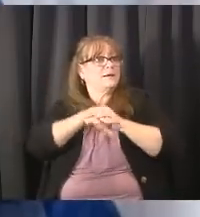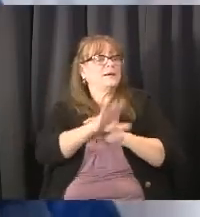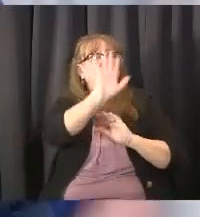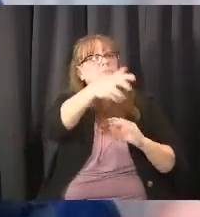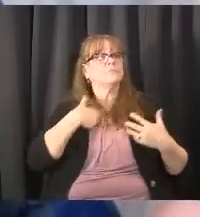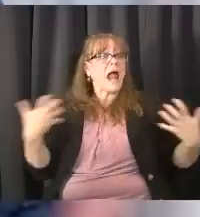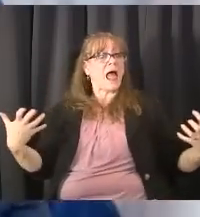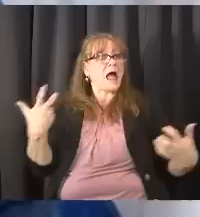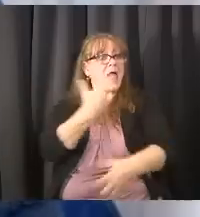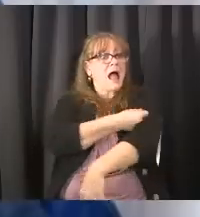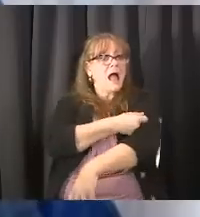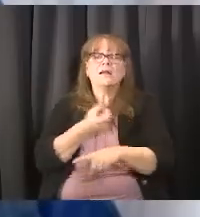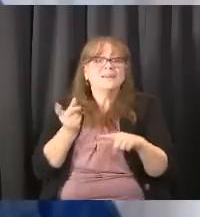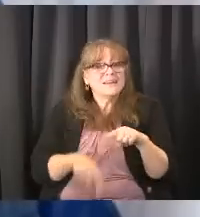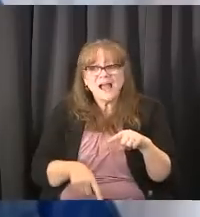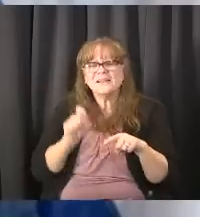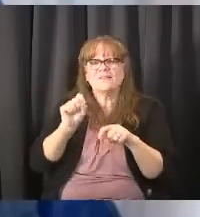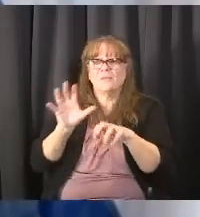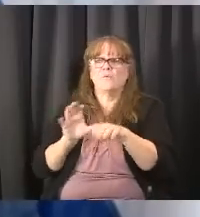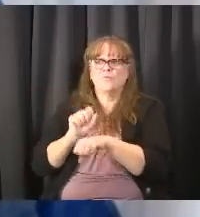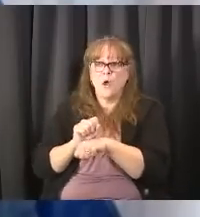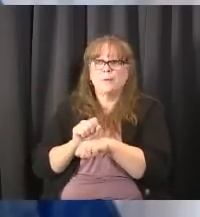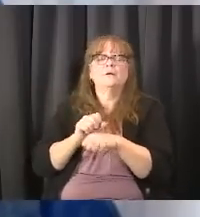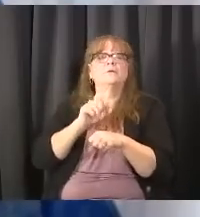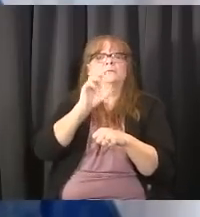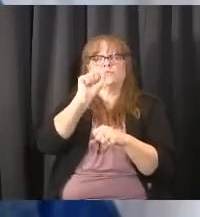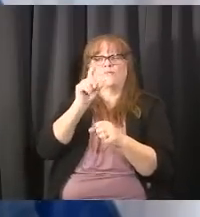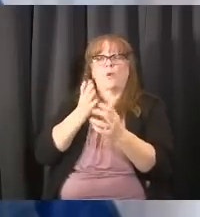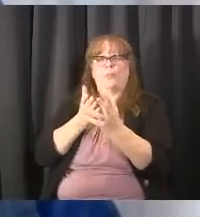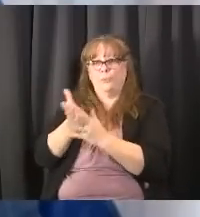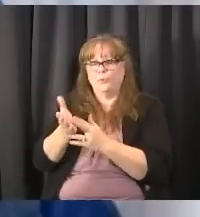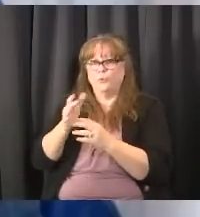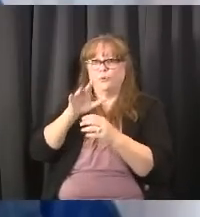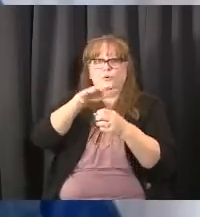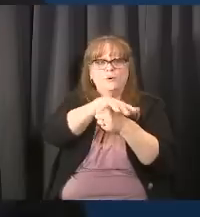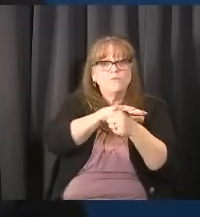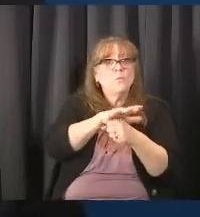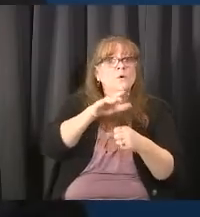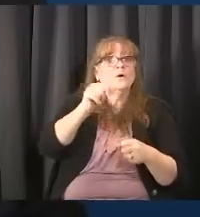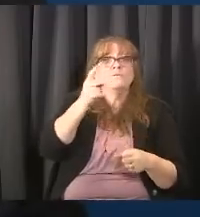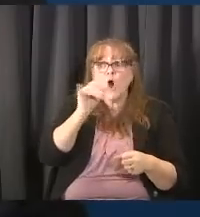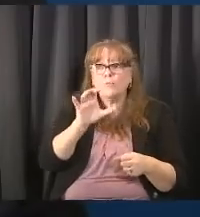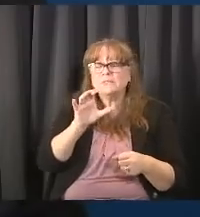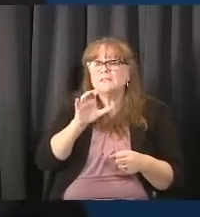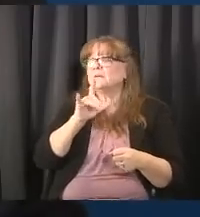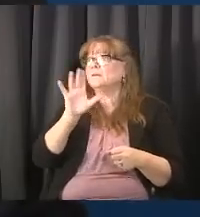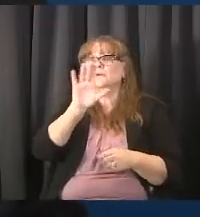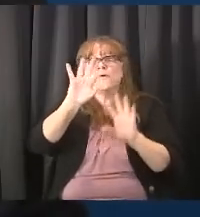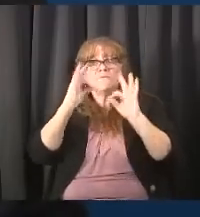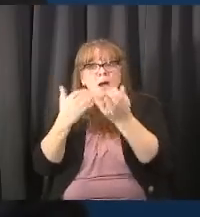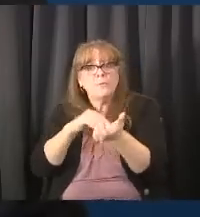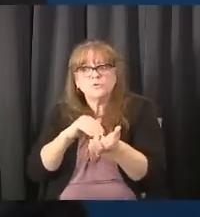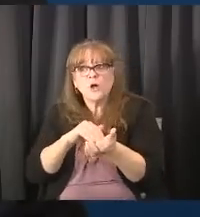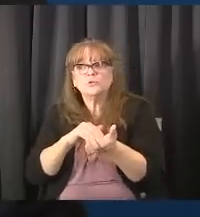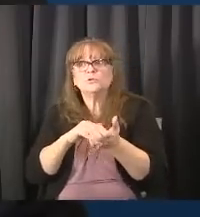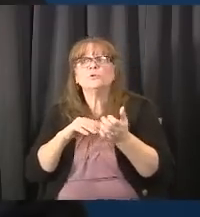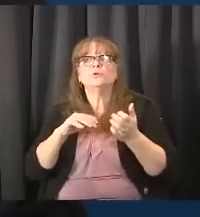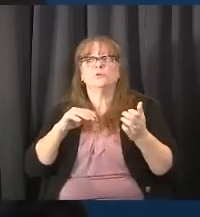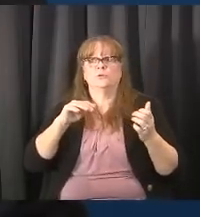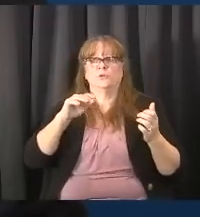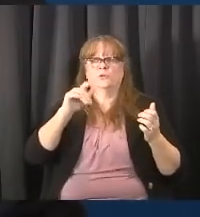office, like the flu shot and like other shots. Yeah, Governor, I would add, we're taking walk-ins now, and I'm sure all of our